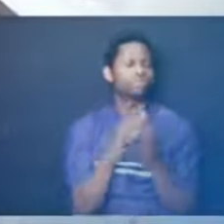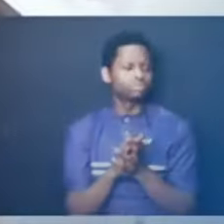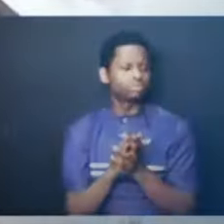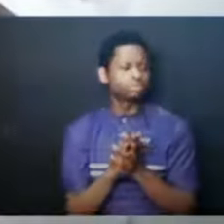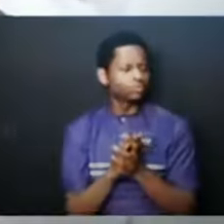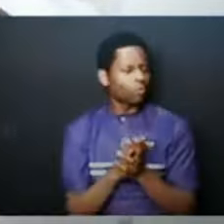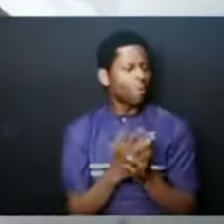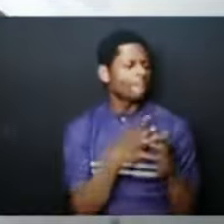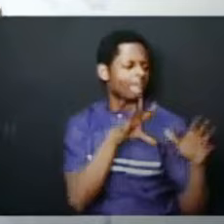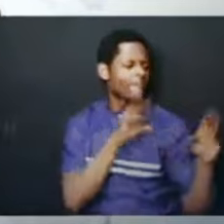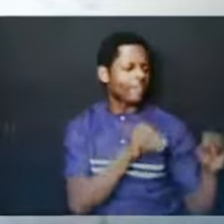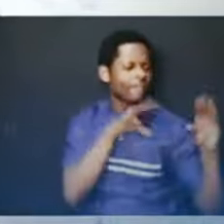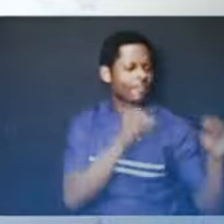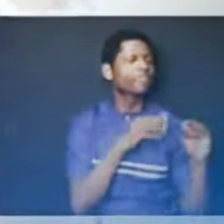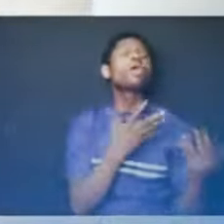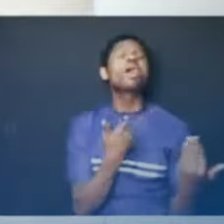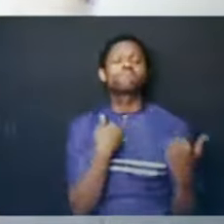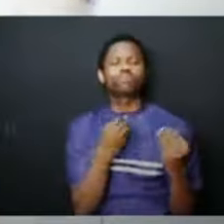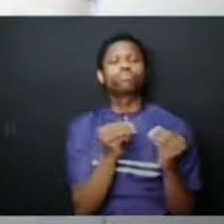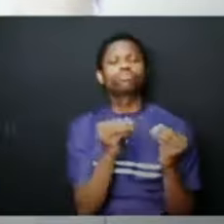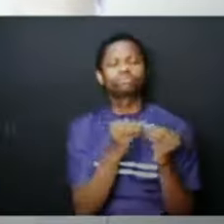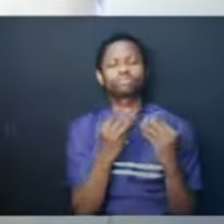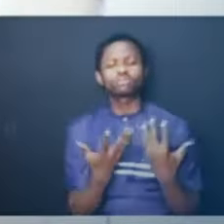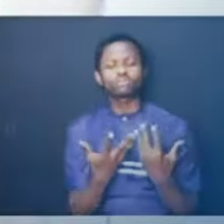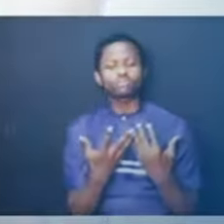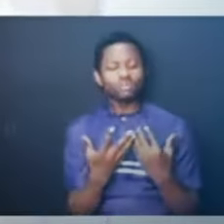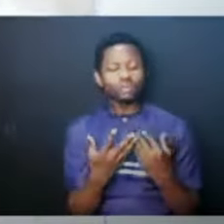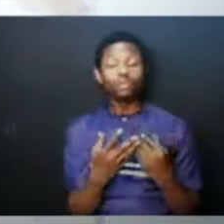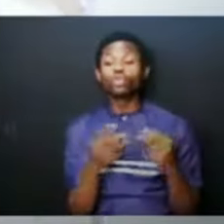leave room for God's wrath.